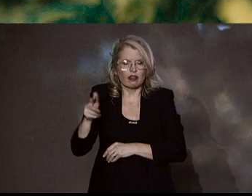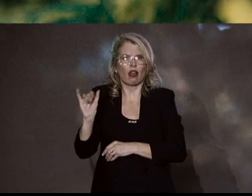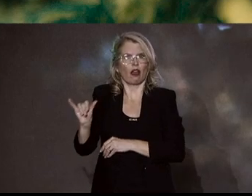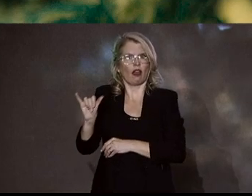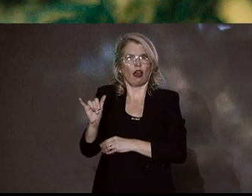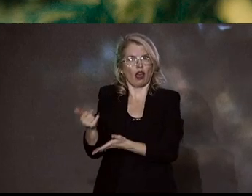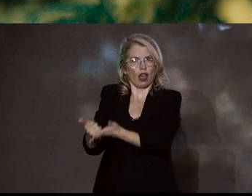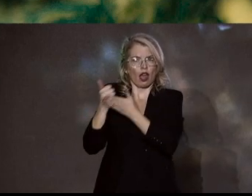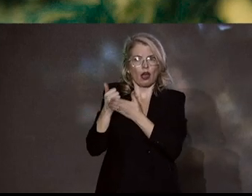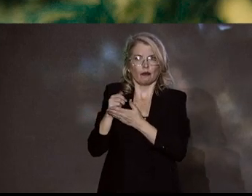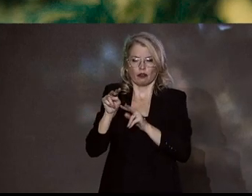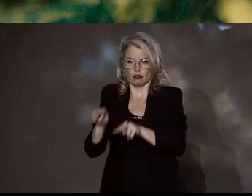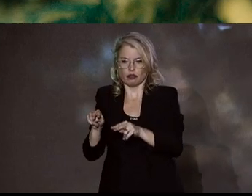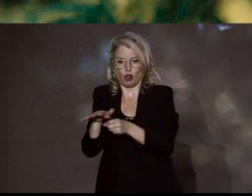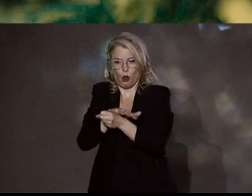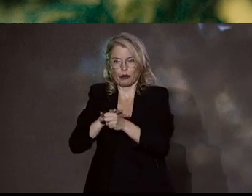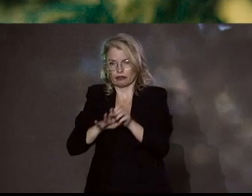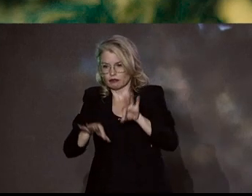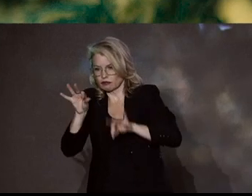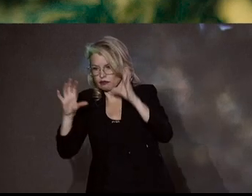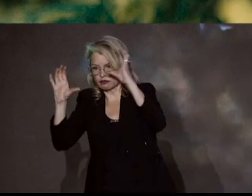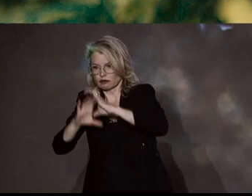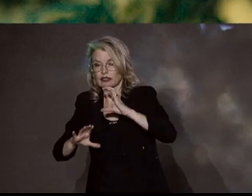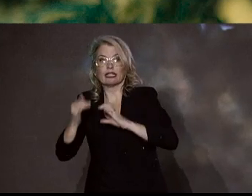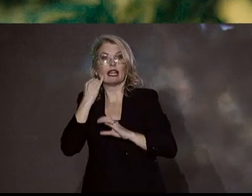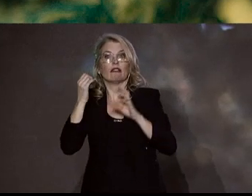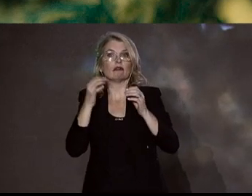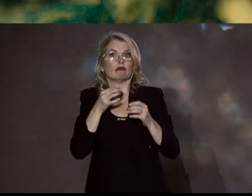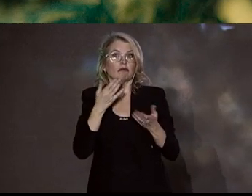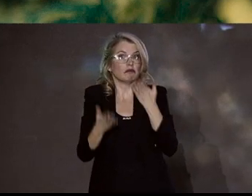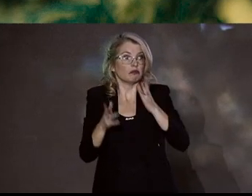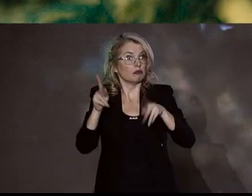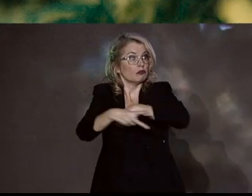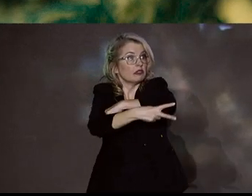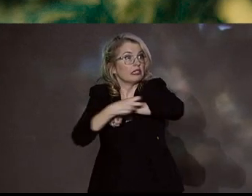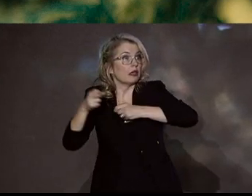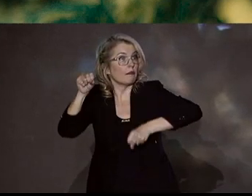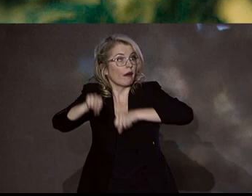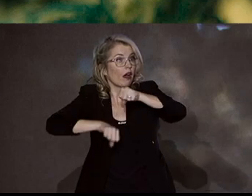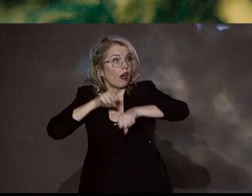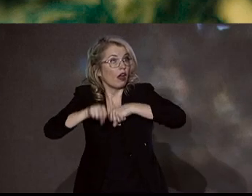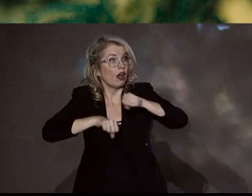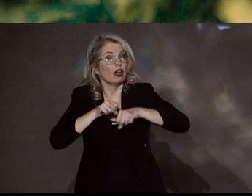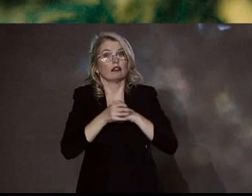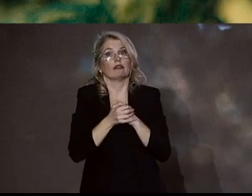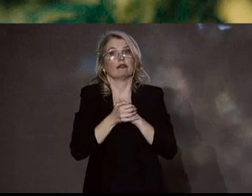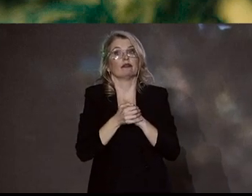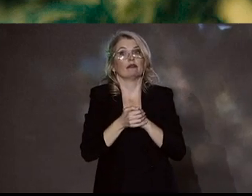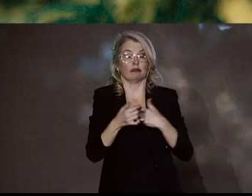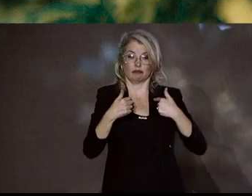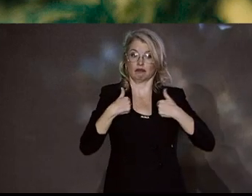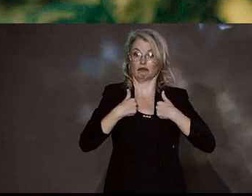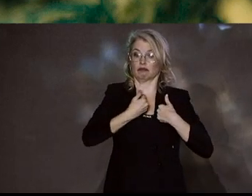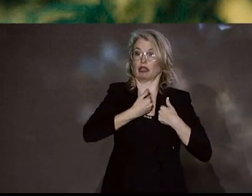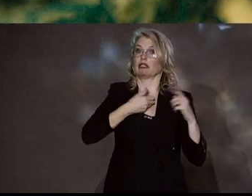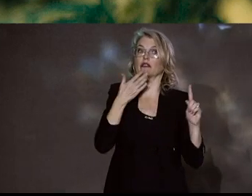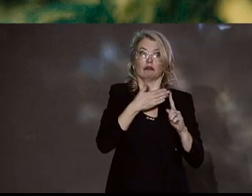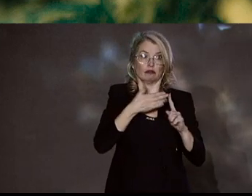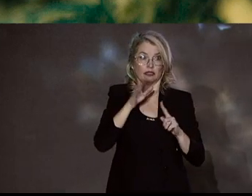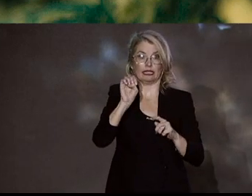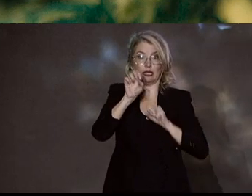also enables location tracking in case of theft. As an avid e-biker